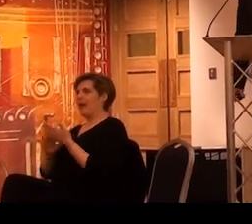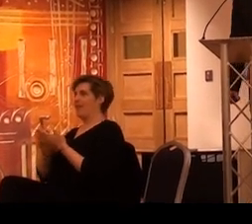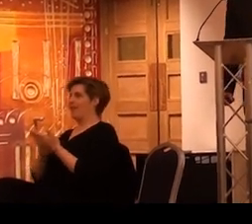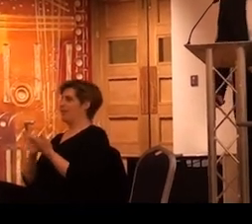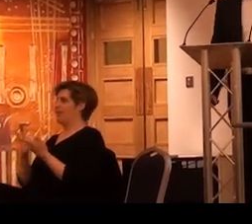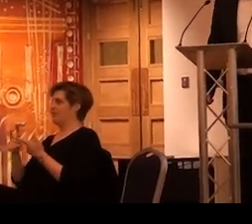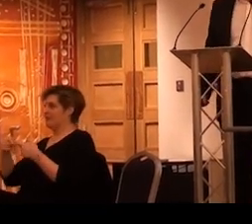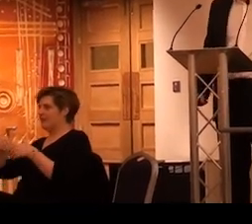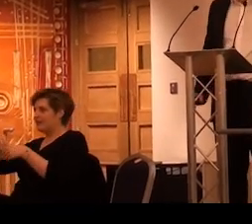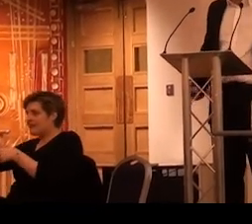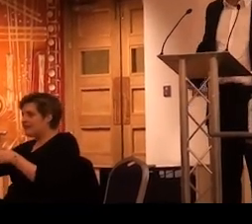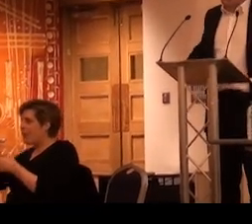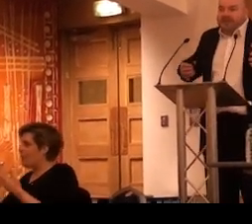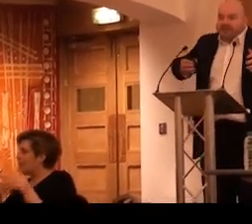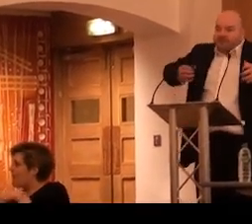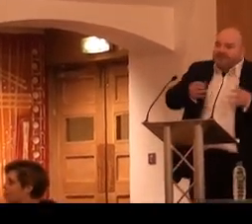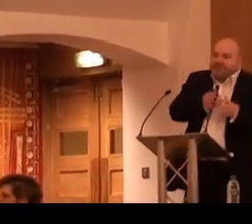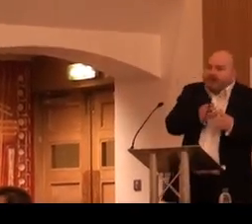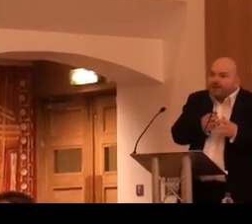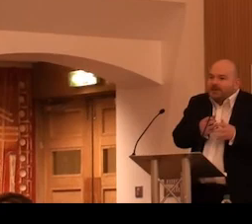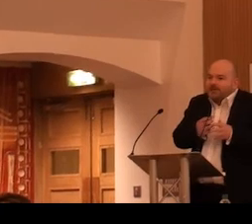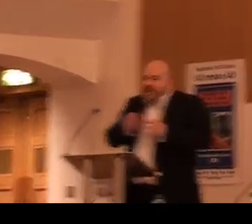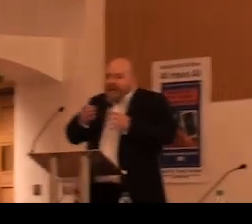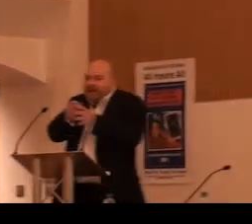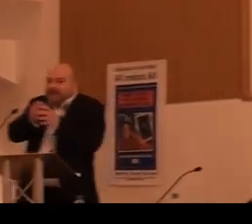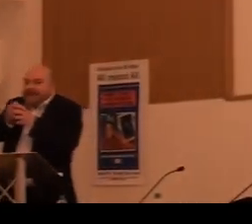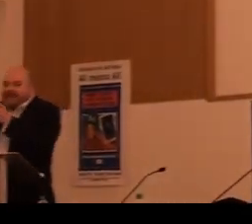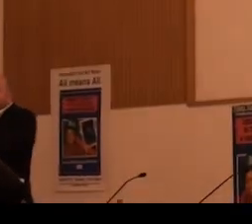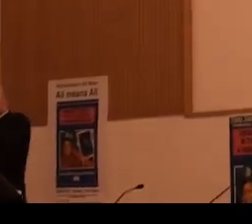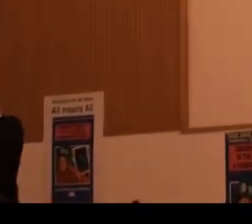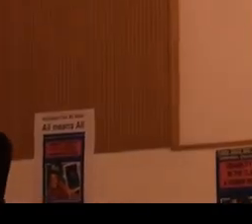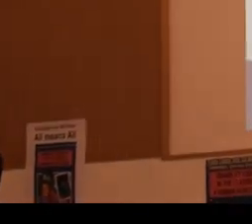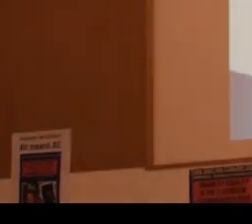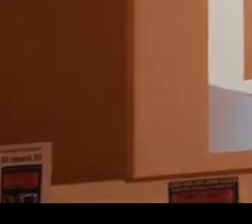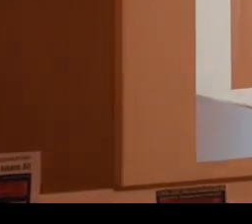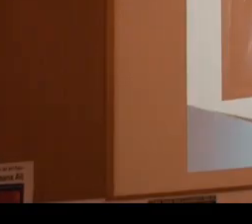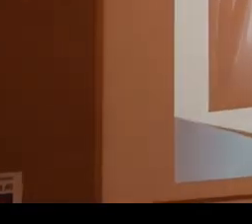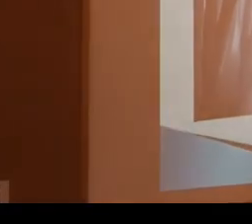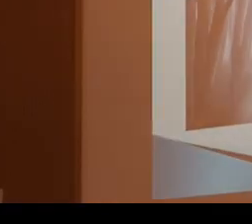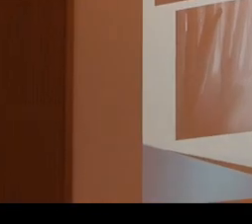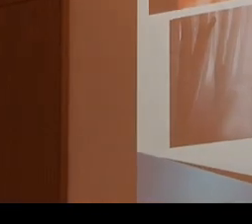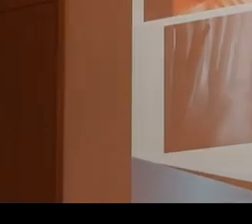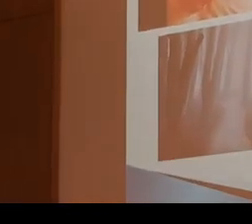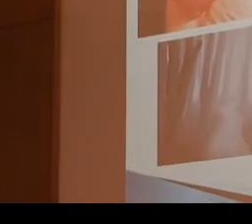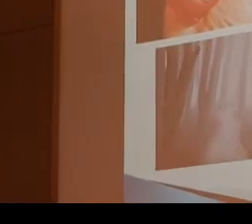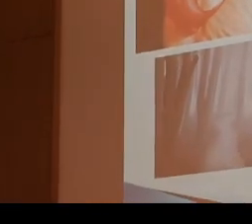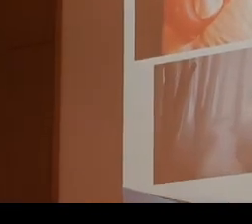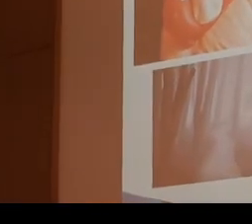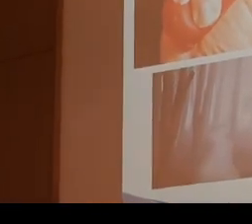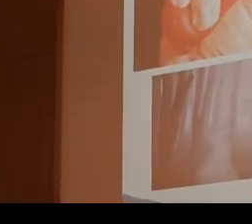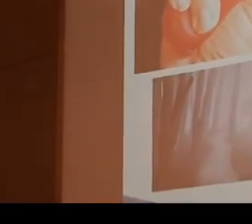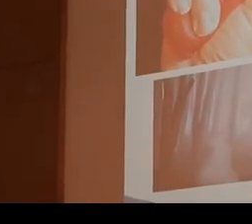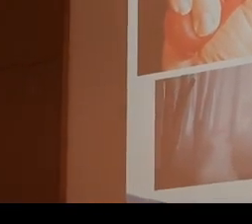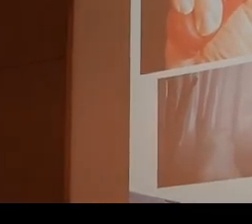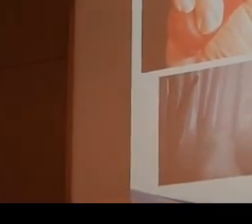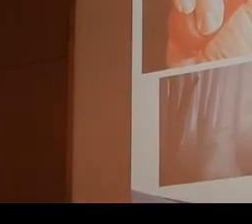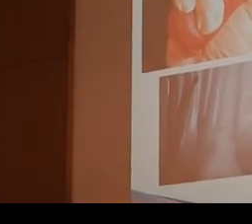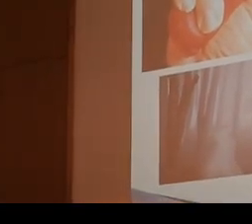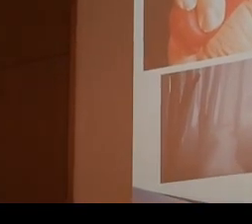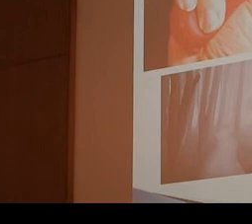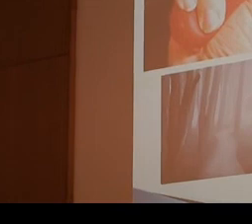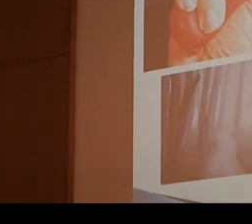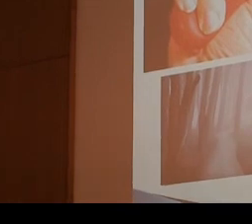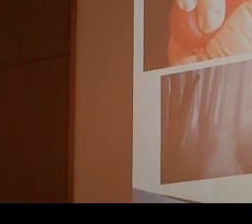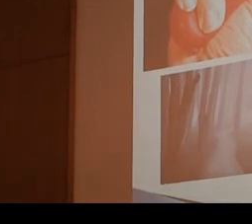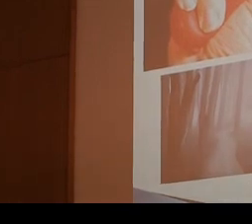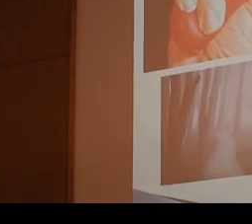bit like patting fog, or trying to squeeze that balloon, you get a bit and another bit bobs at the top, you get all of that and another bit bobs at the bottom, and